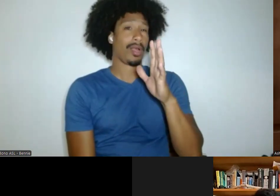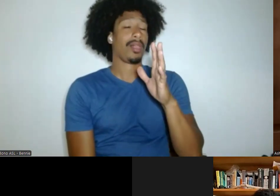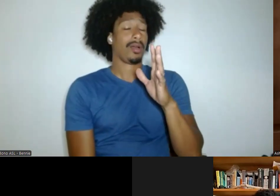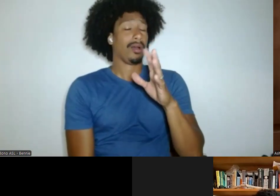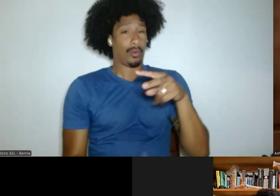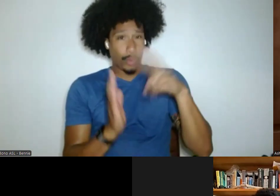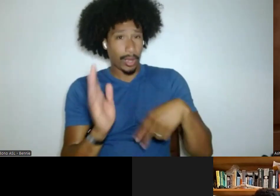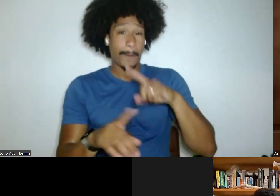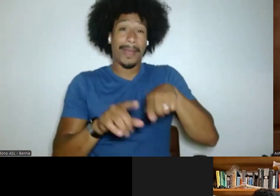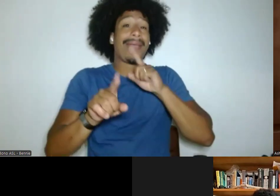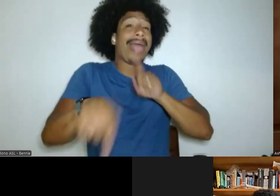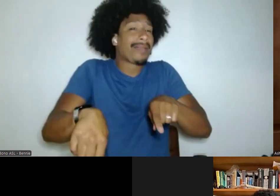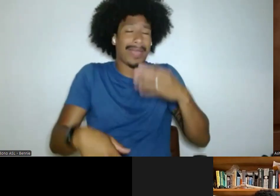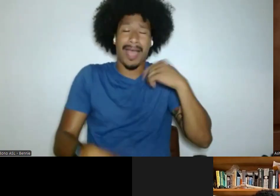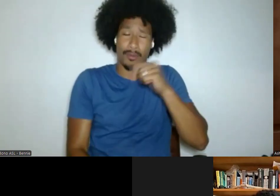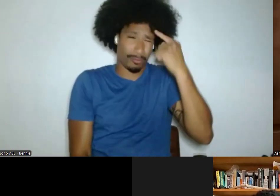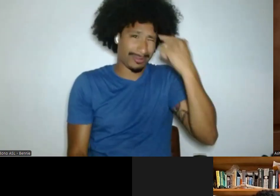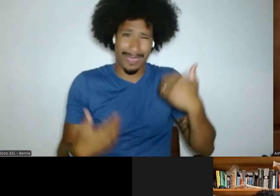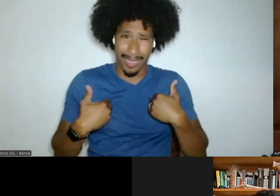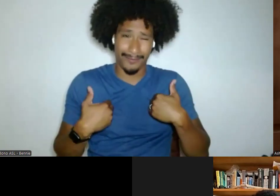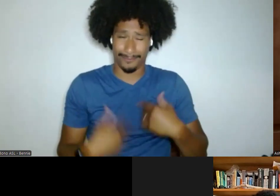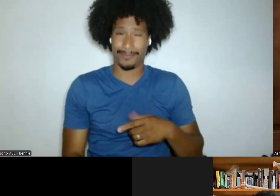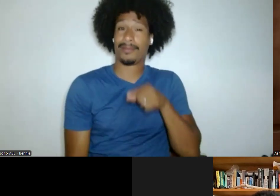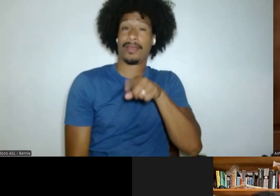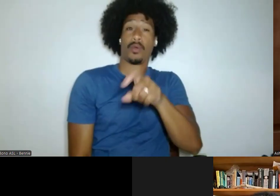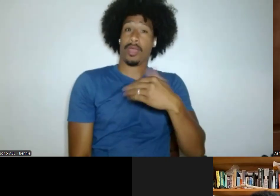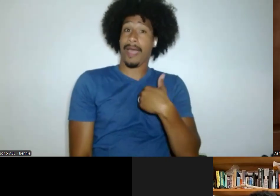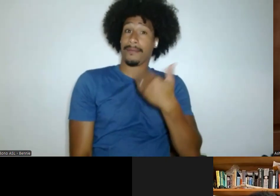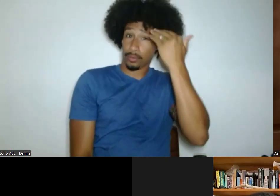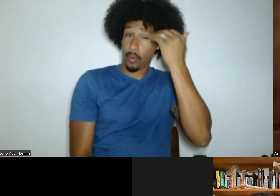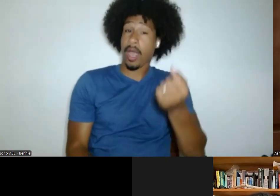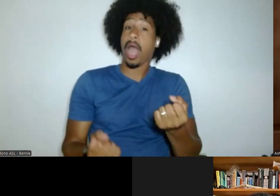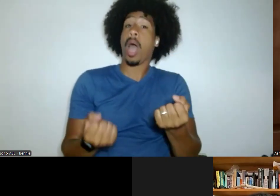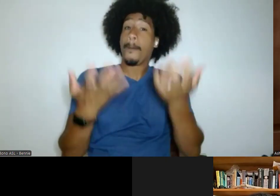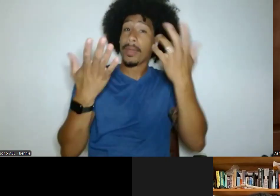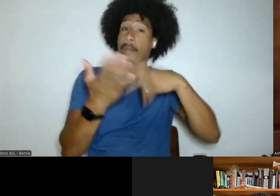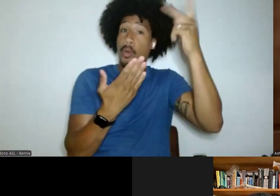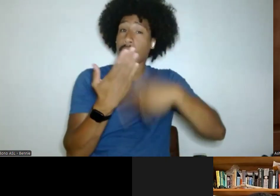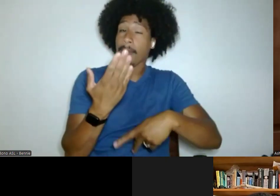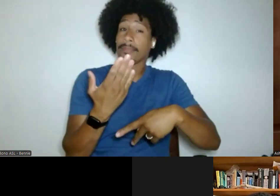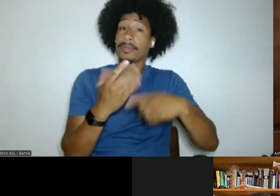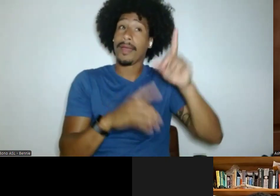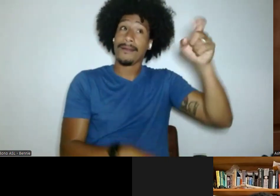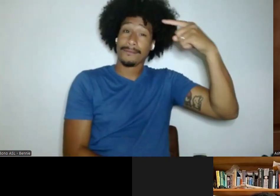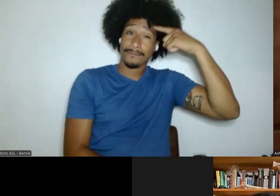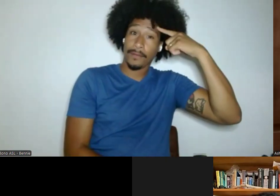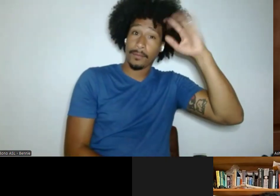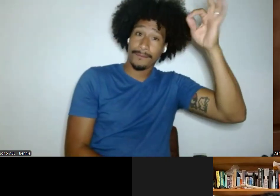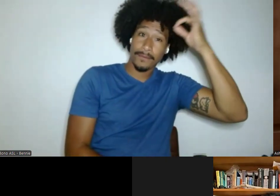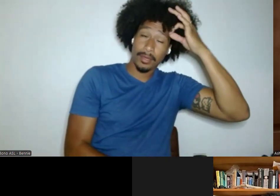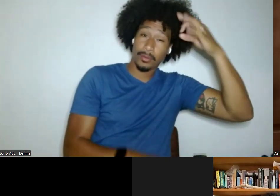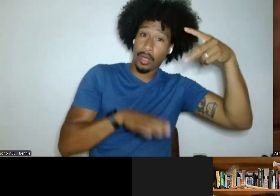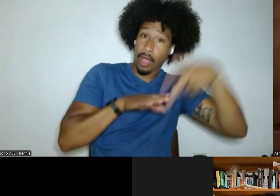Does anyone know how many of the programs that were cut by by the federal government this year have caused